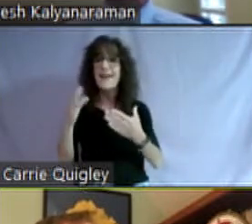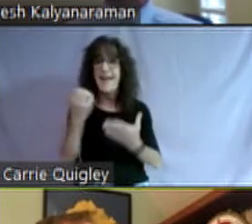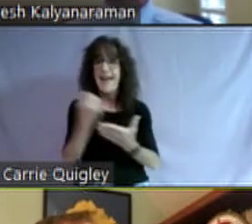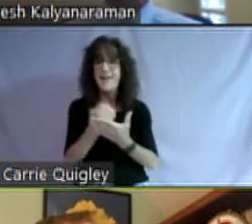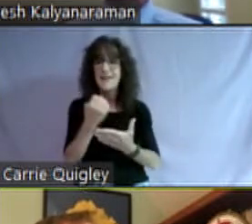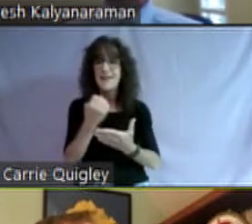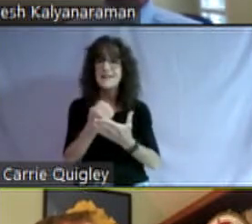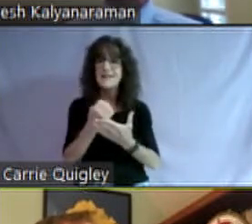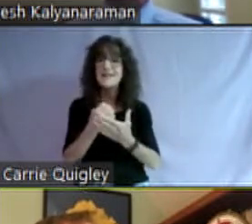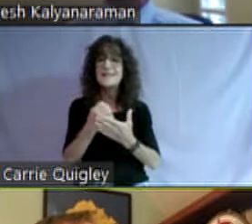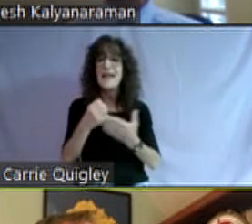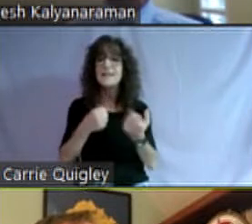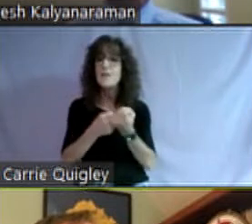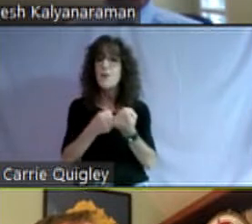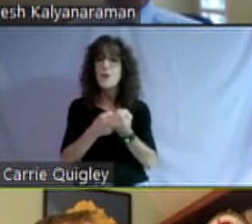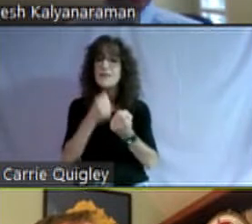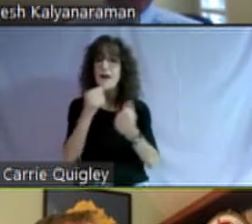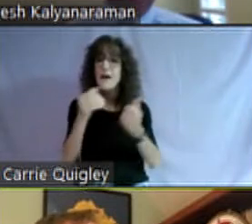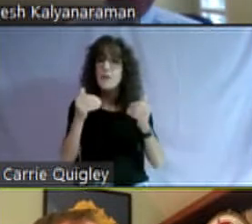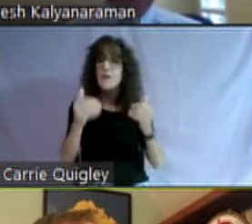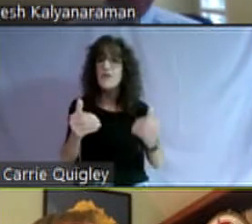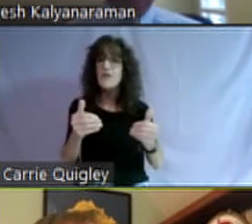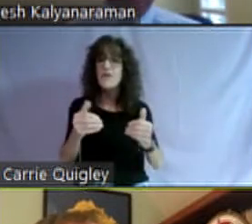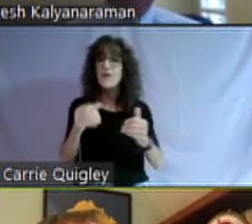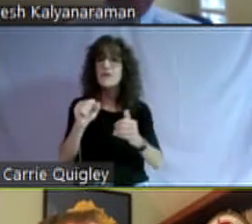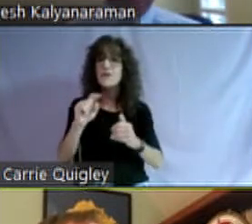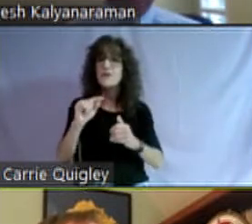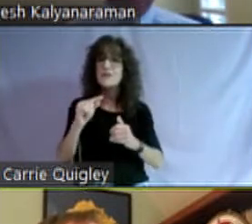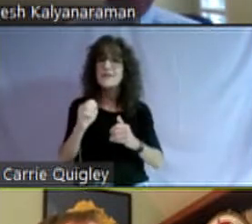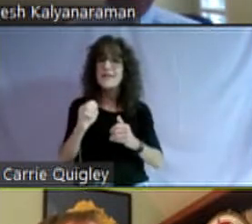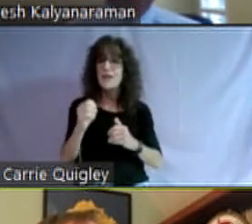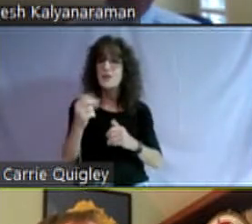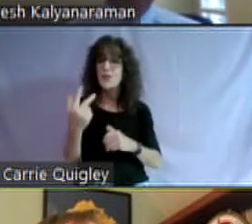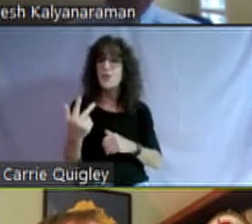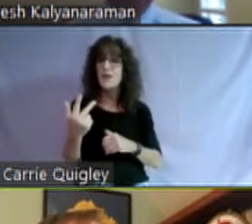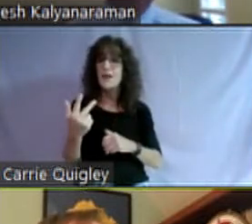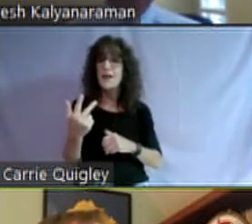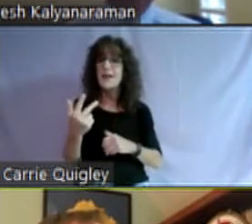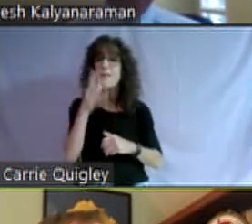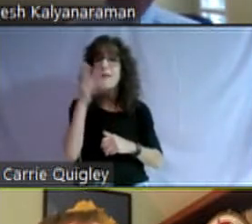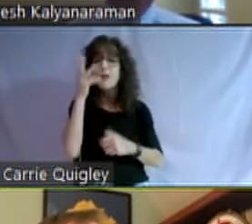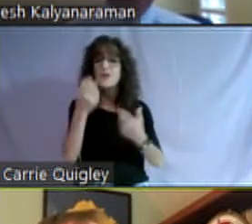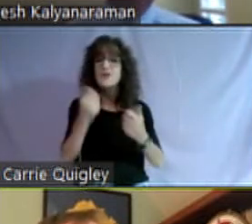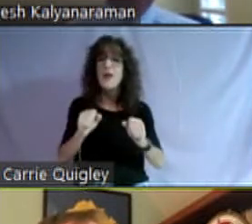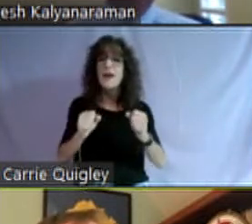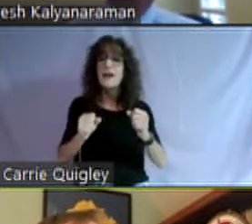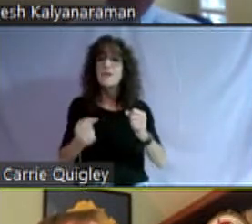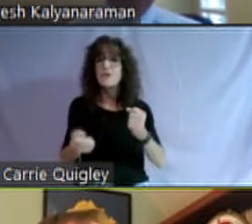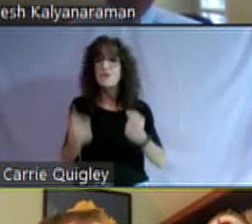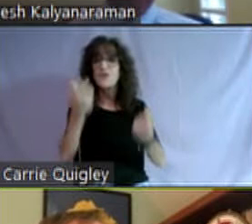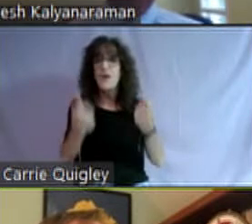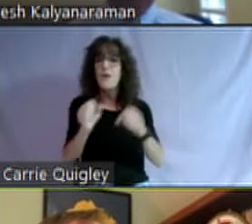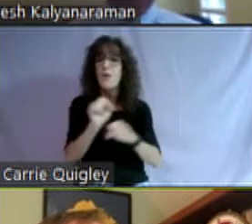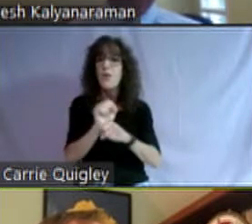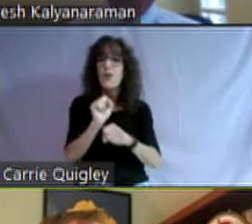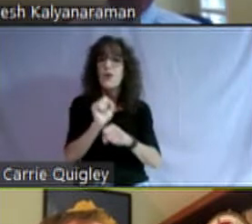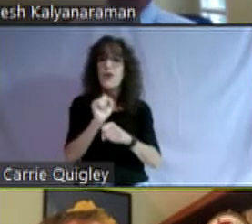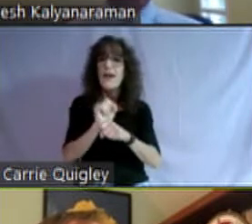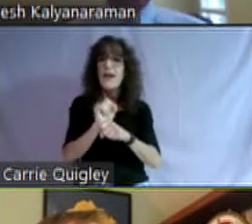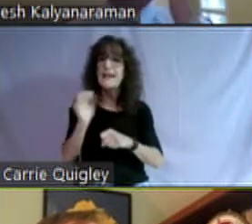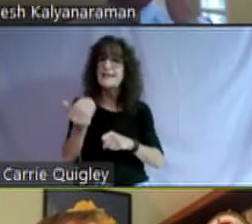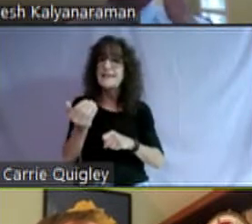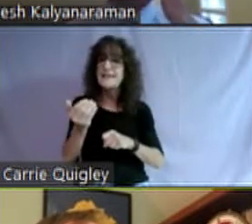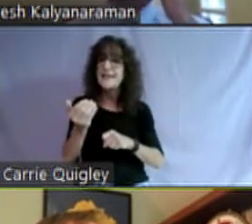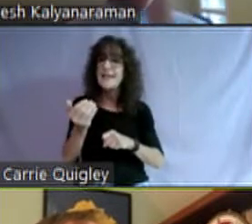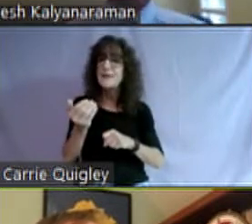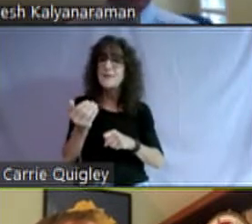the county forward to phase 3. Many parents are struggling to juggle work and school responsibilities, and it appears the science is telling us that